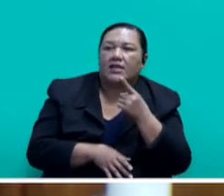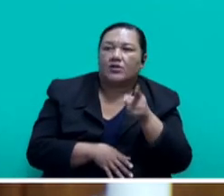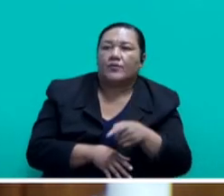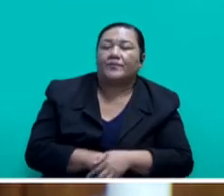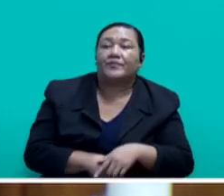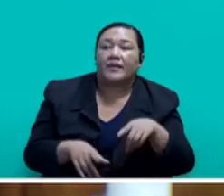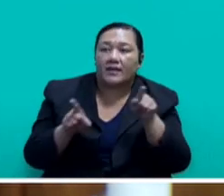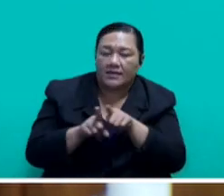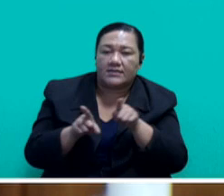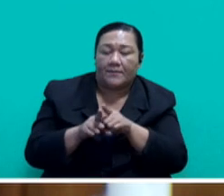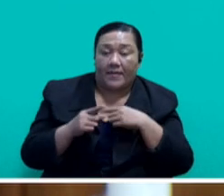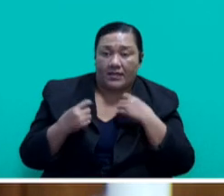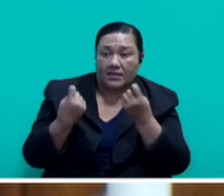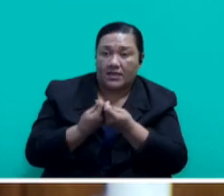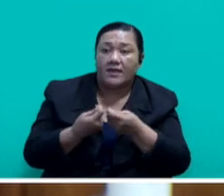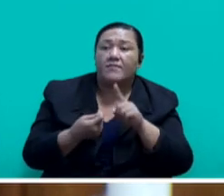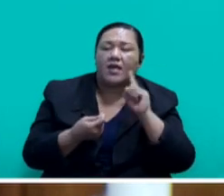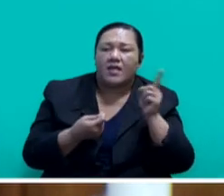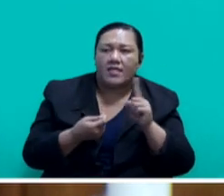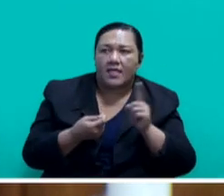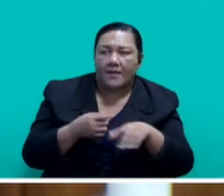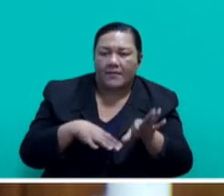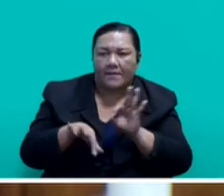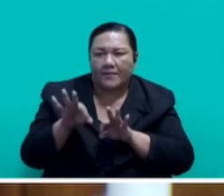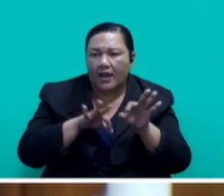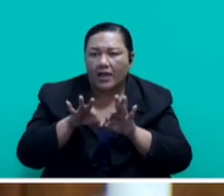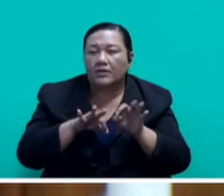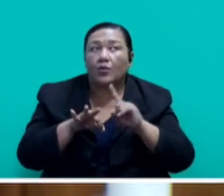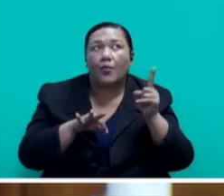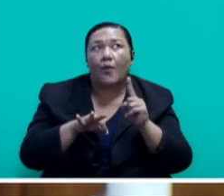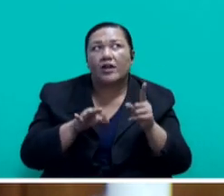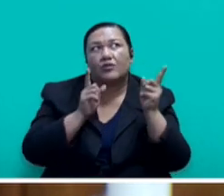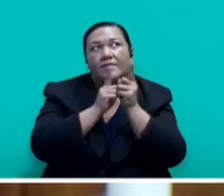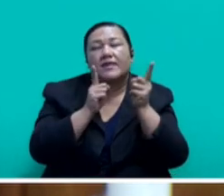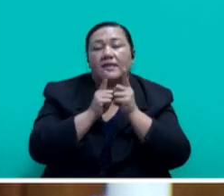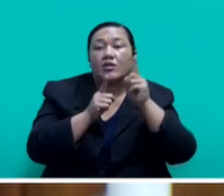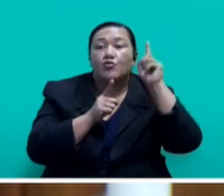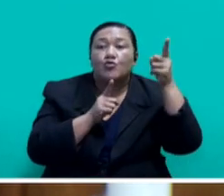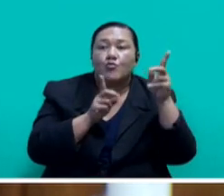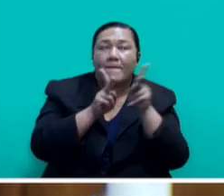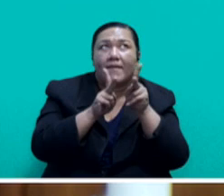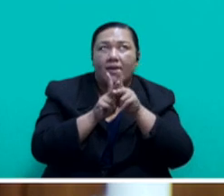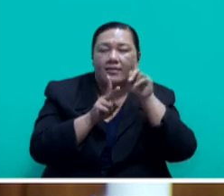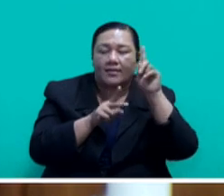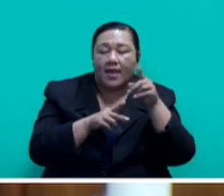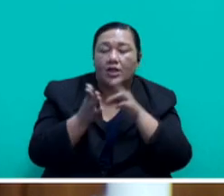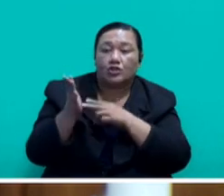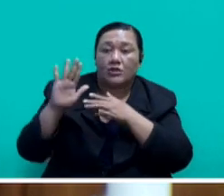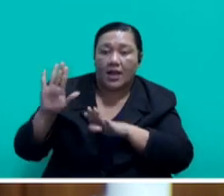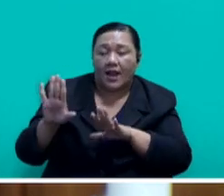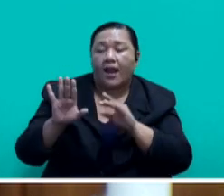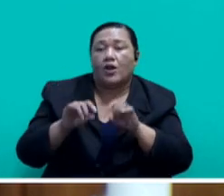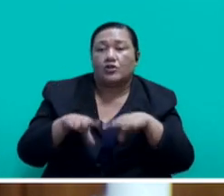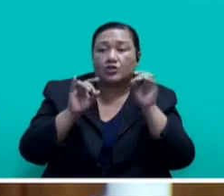mobility framework and a metrics and plans to meet its counterparts in Australia and New Zealand to strengthen the program and mitigate